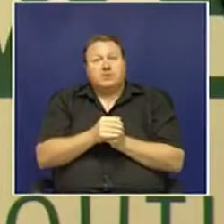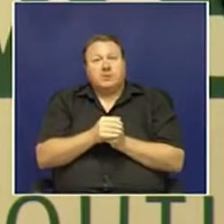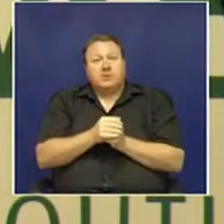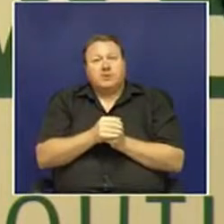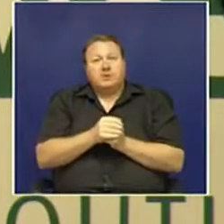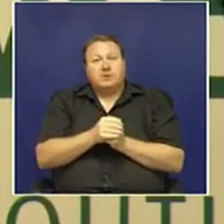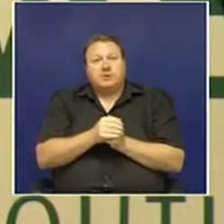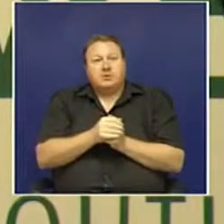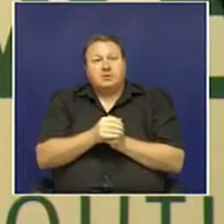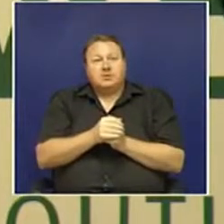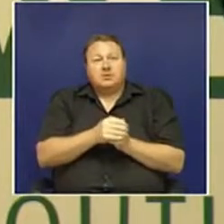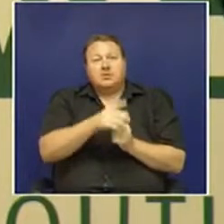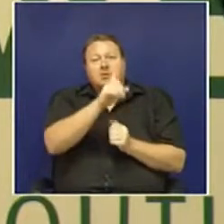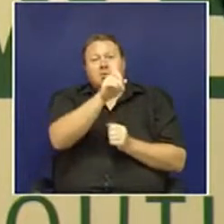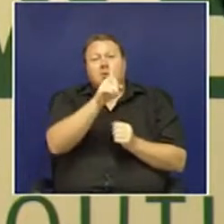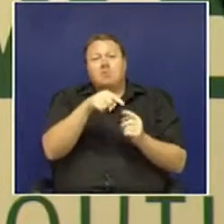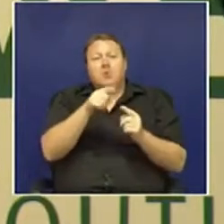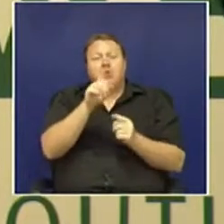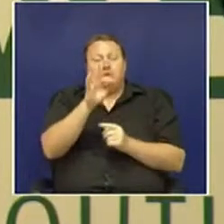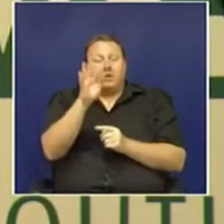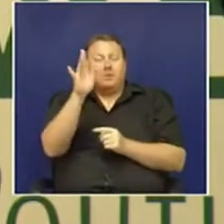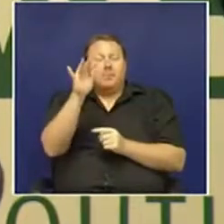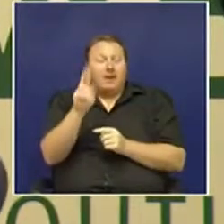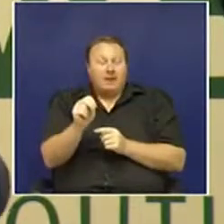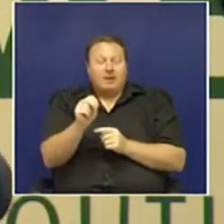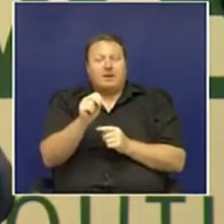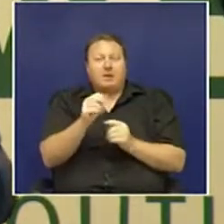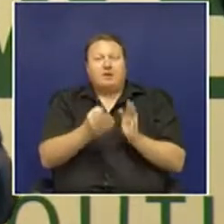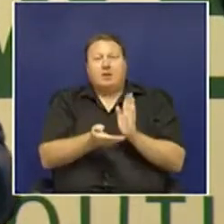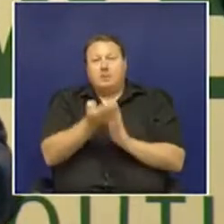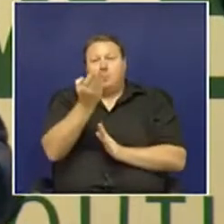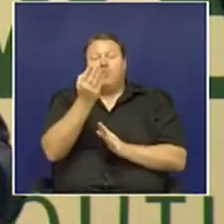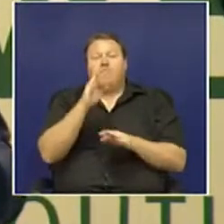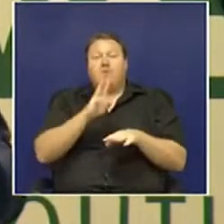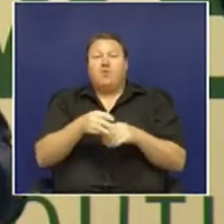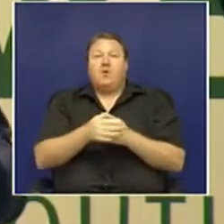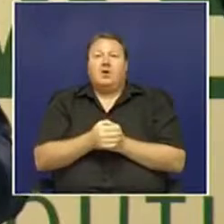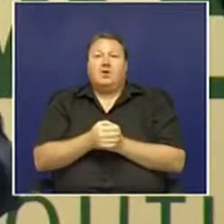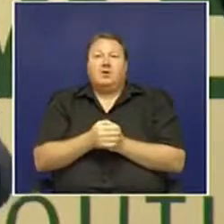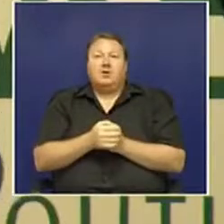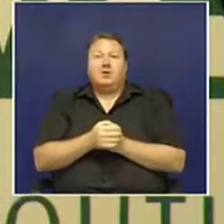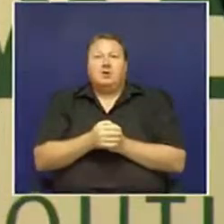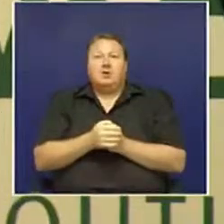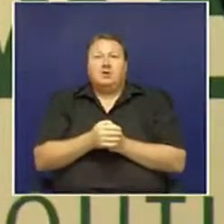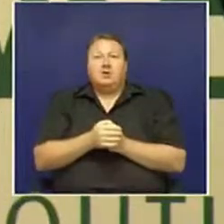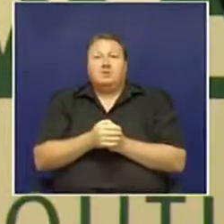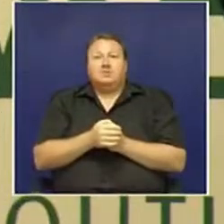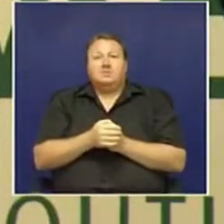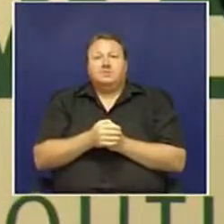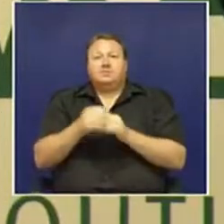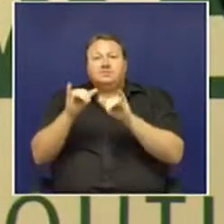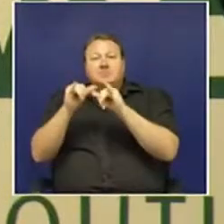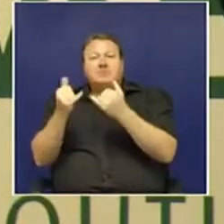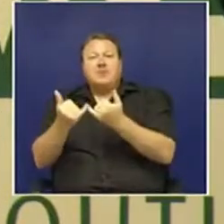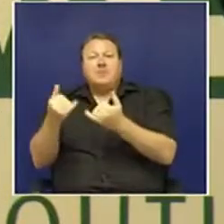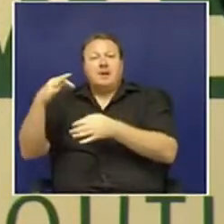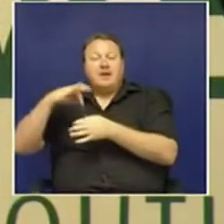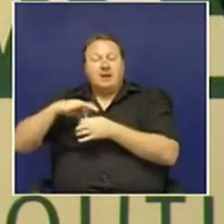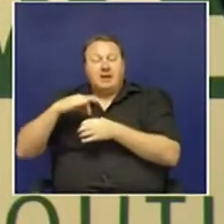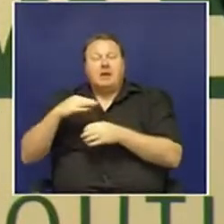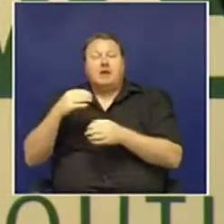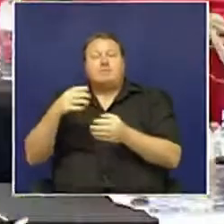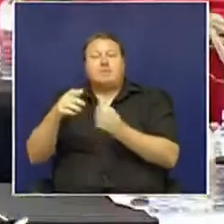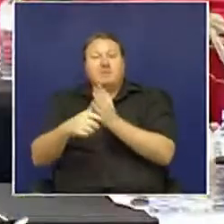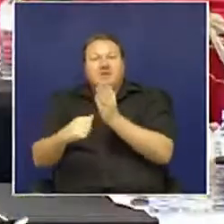budget. Higher than expected net VAT, corporate income tax, and dividends tax